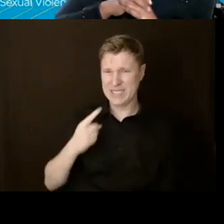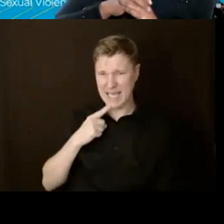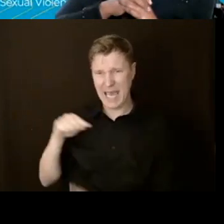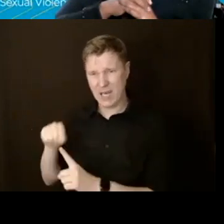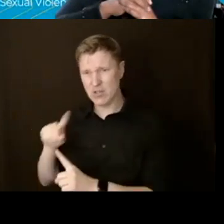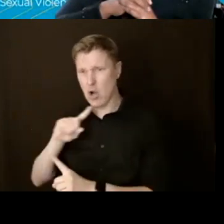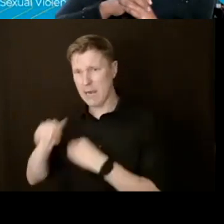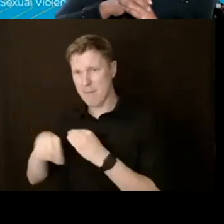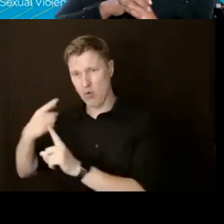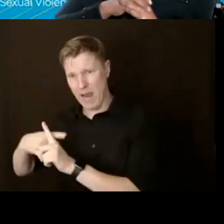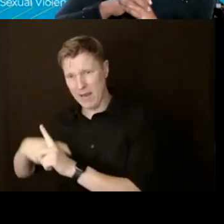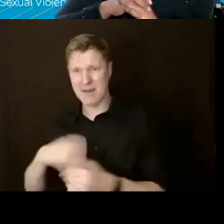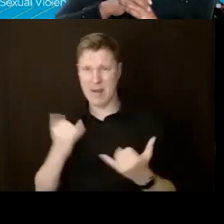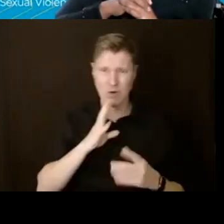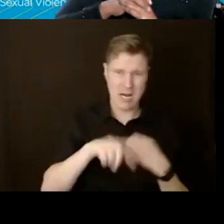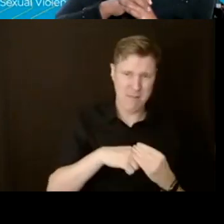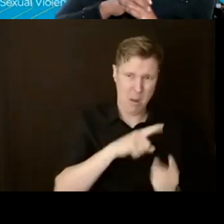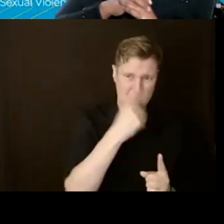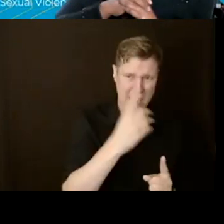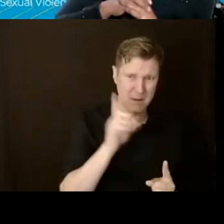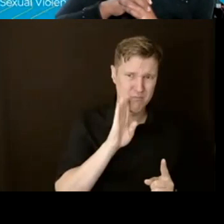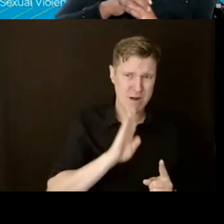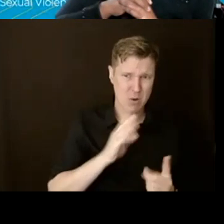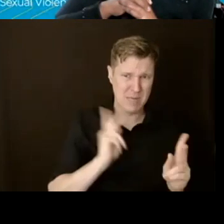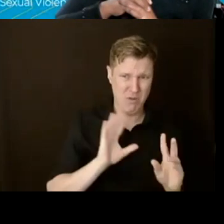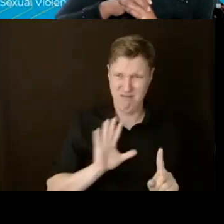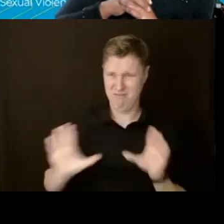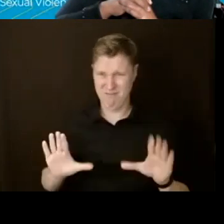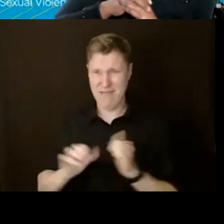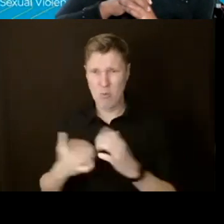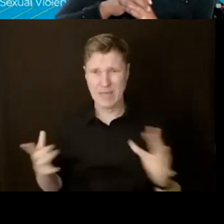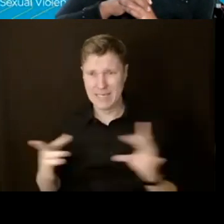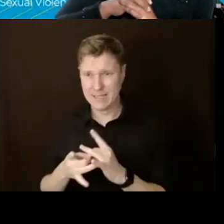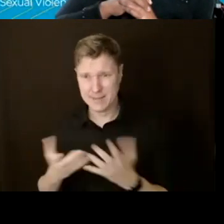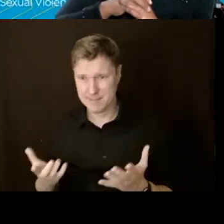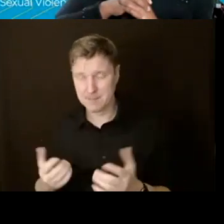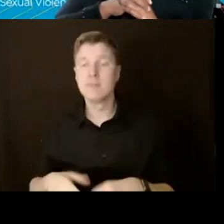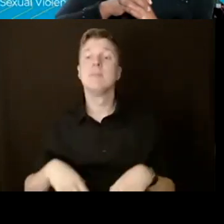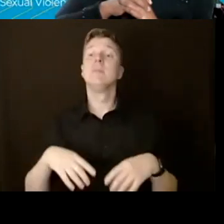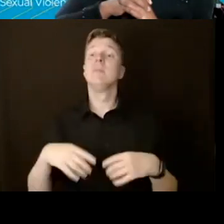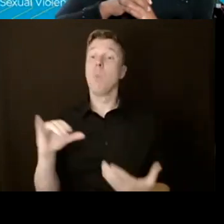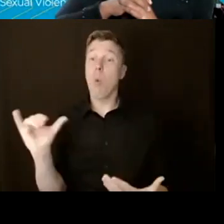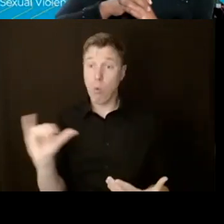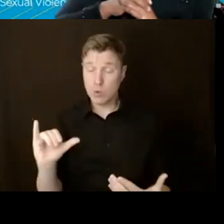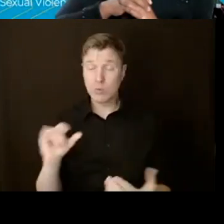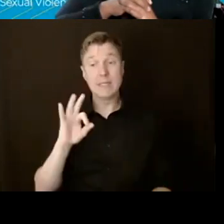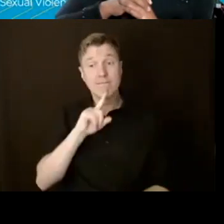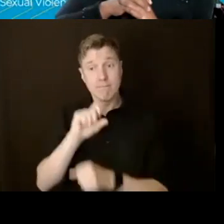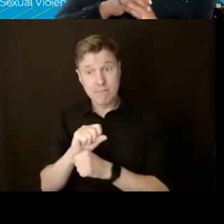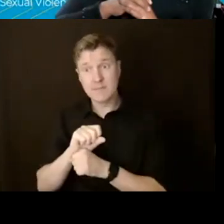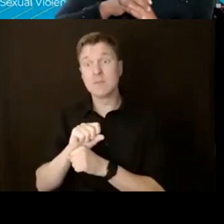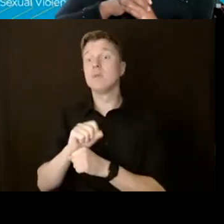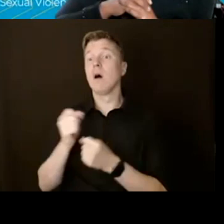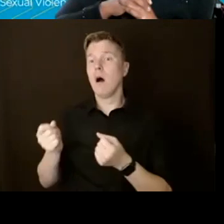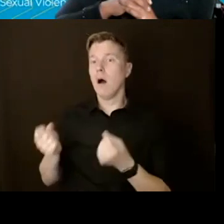and now you're talking about Black and Brown people. I don't understand. Why are they connected? But also, if they are making the